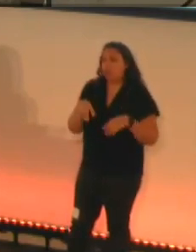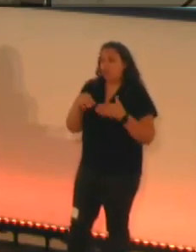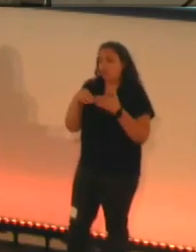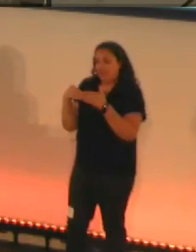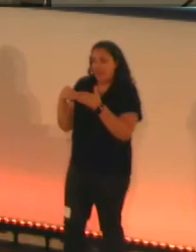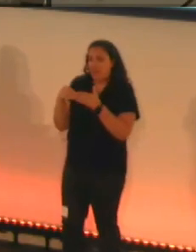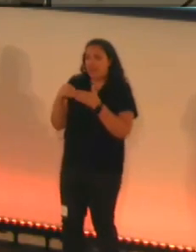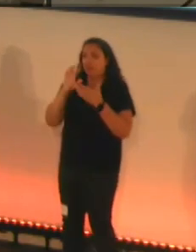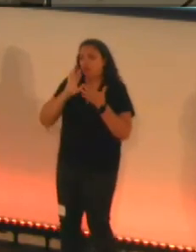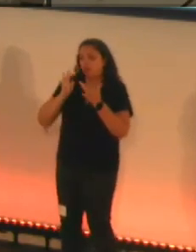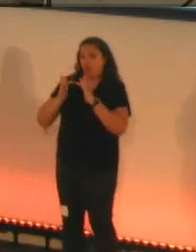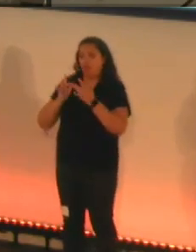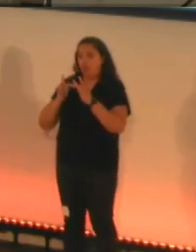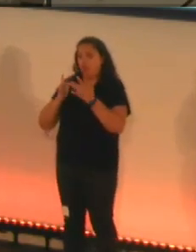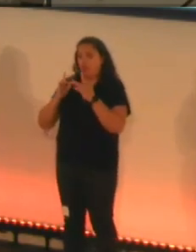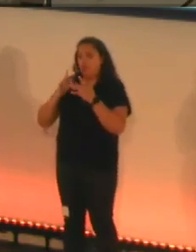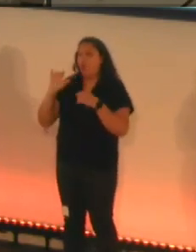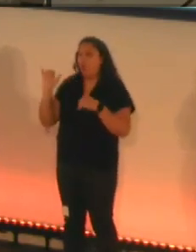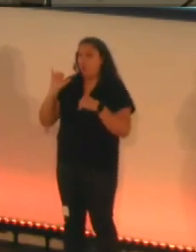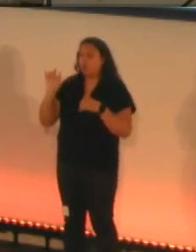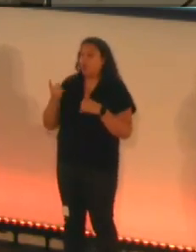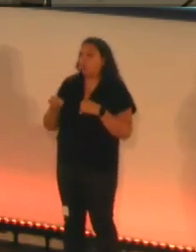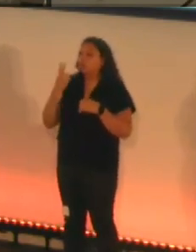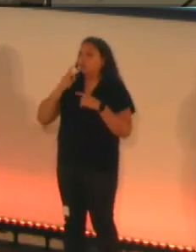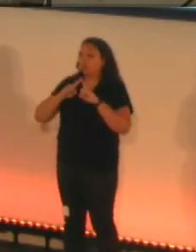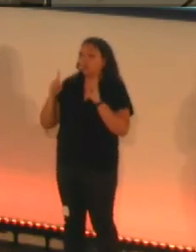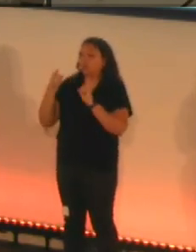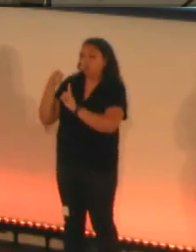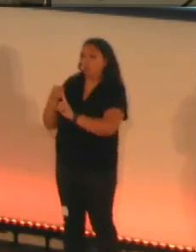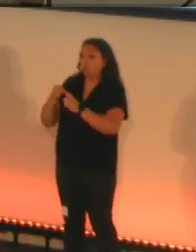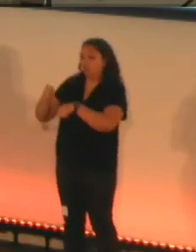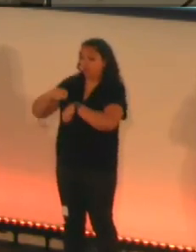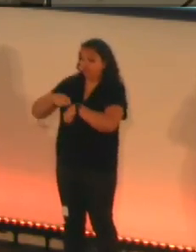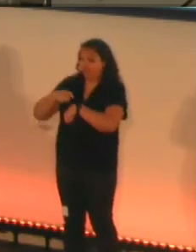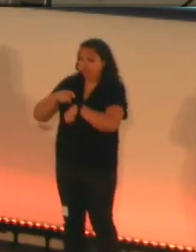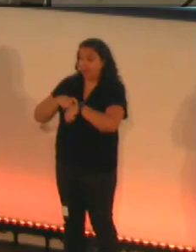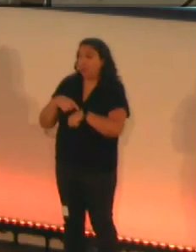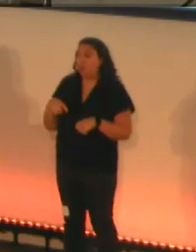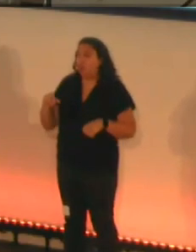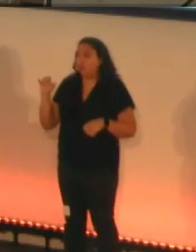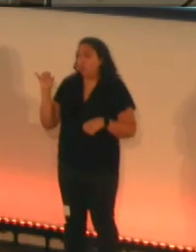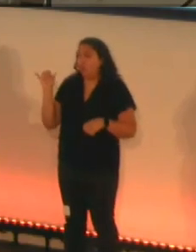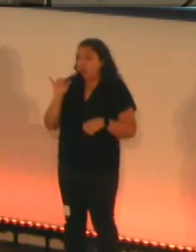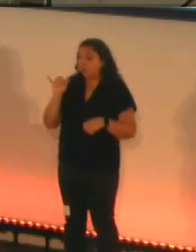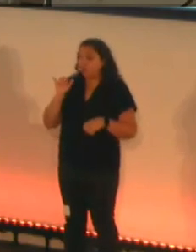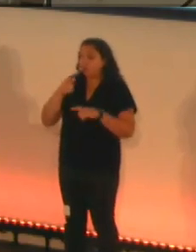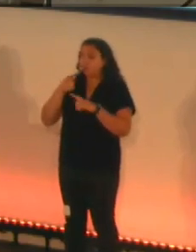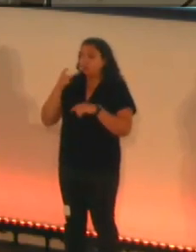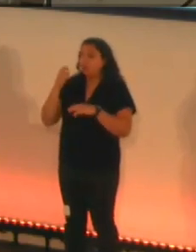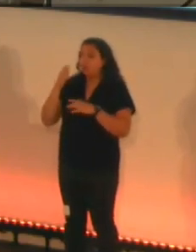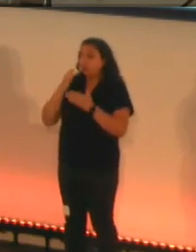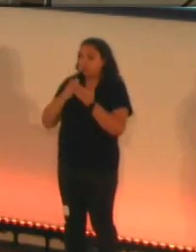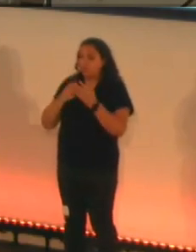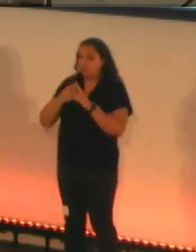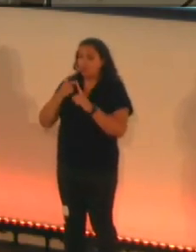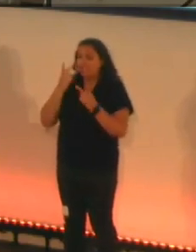We actually ran the studies at two different points in time. So at one point, we had participants that we were getting from the CSUN conference,